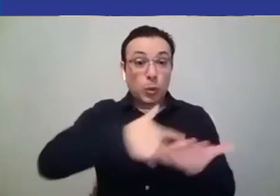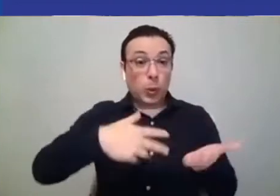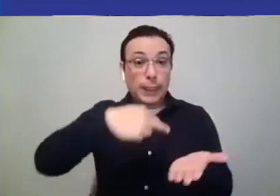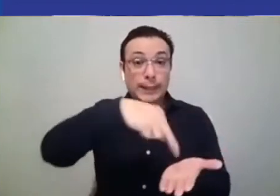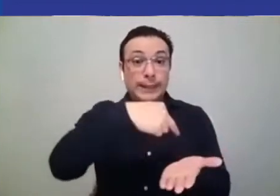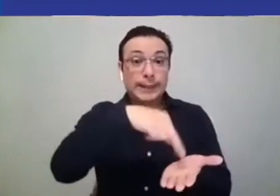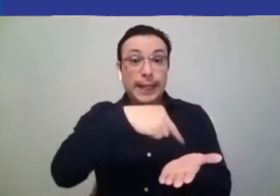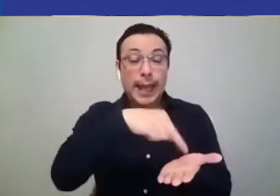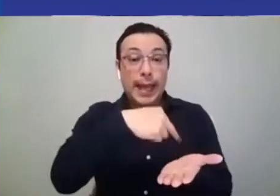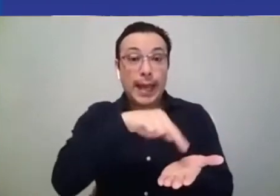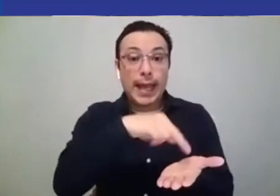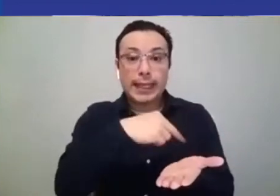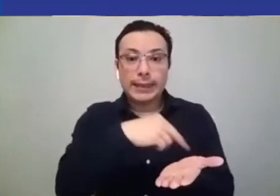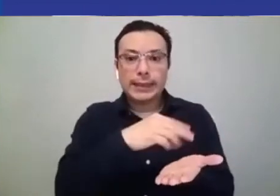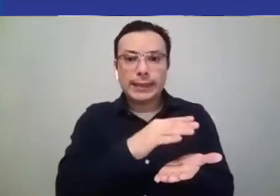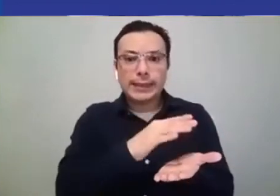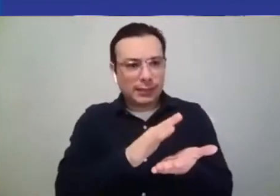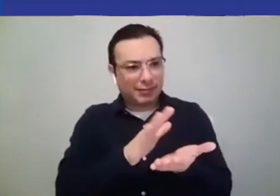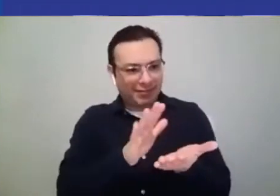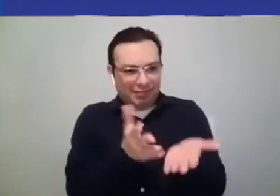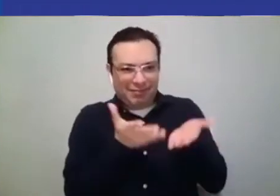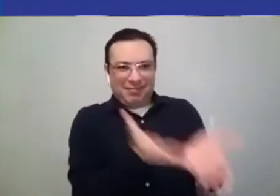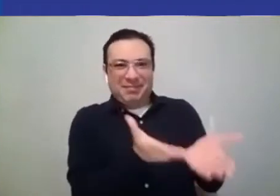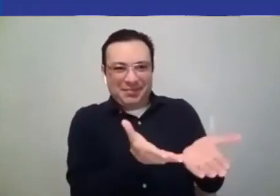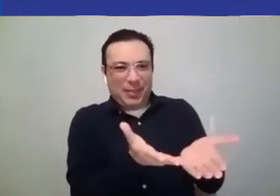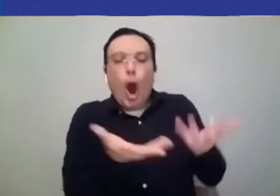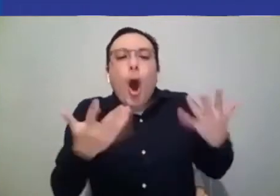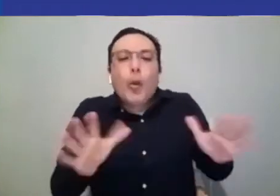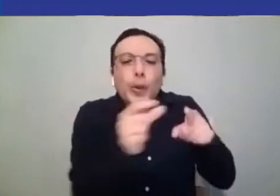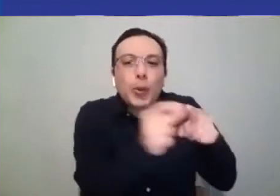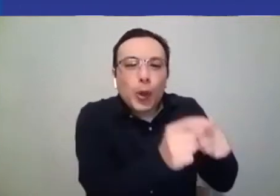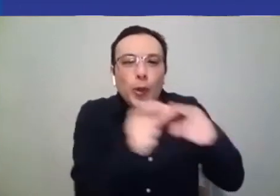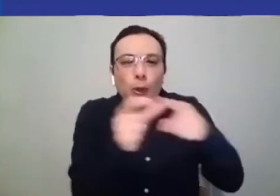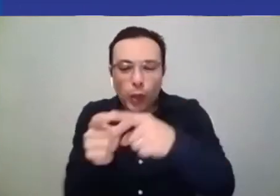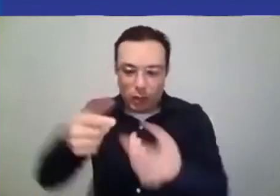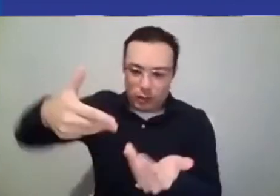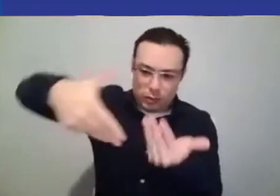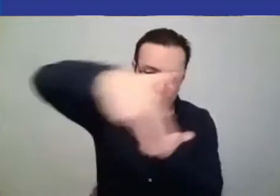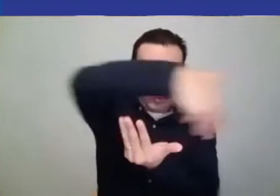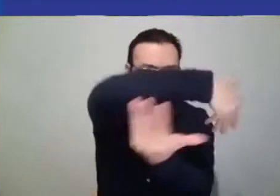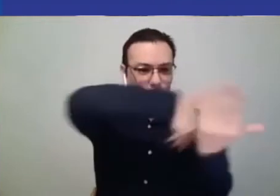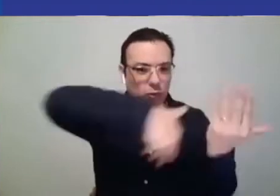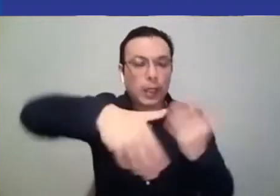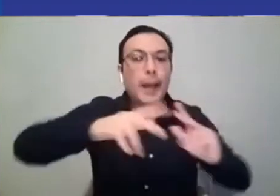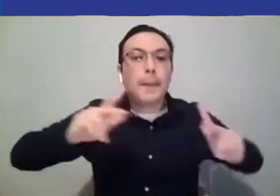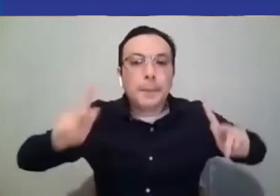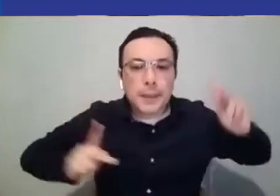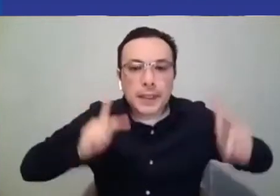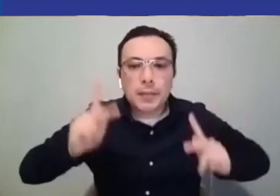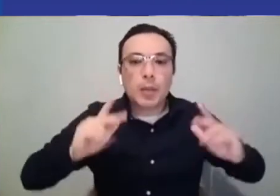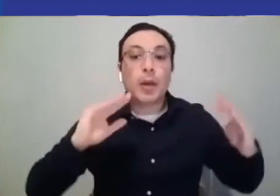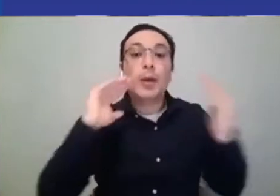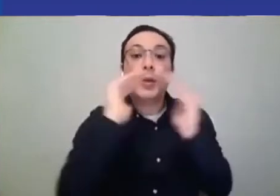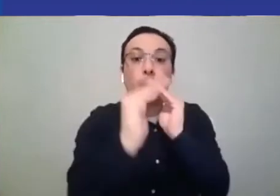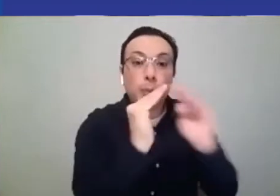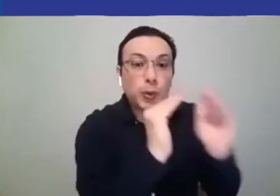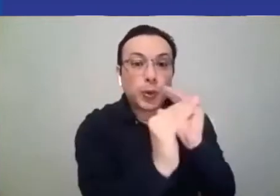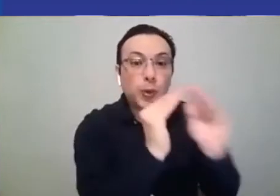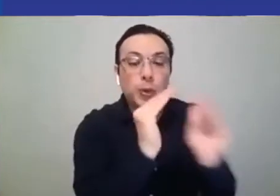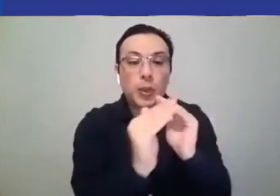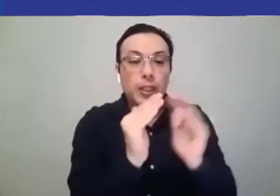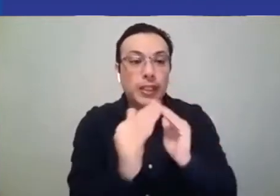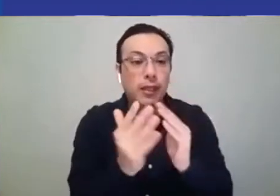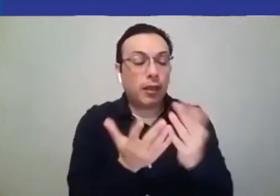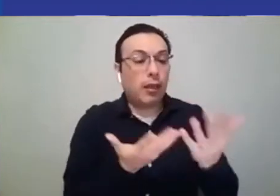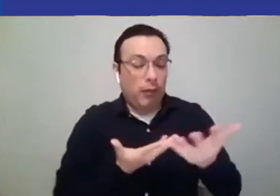It's almost self-defining. It's social, it's dance in community. And